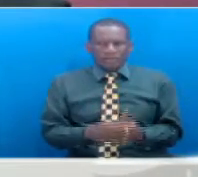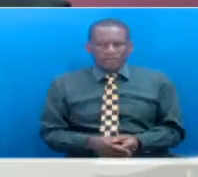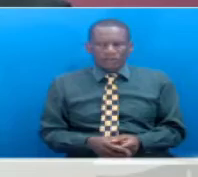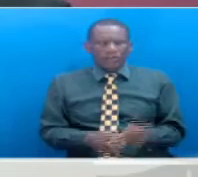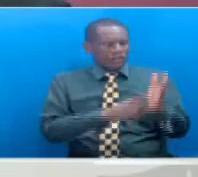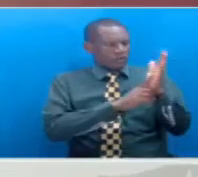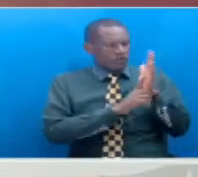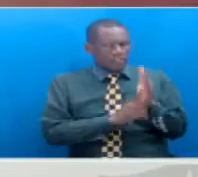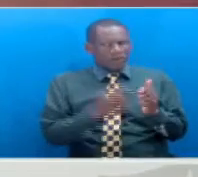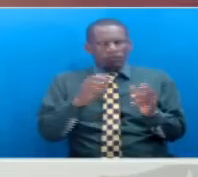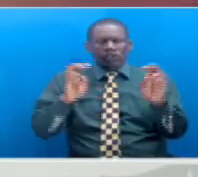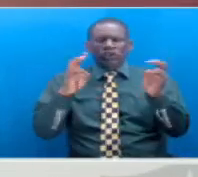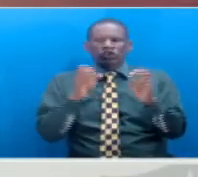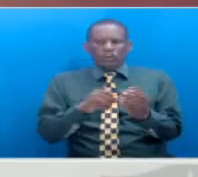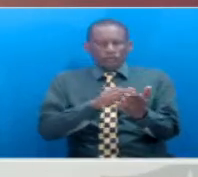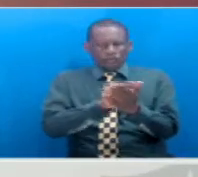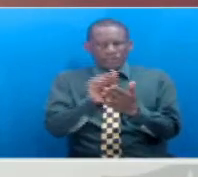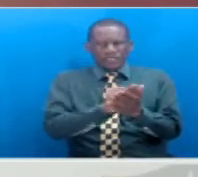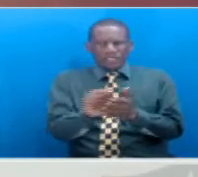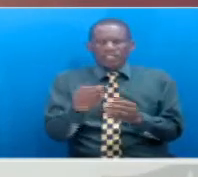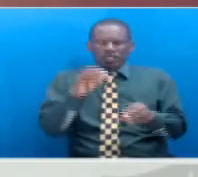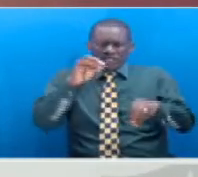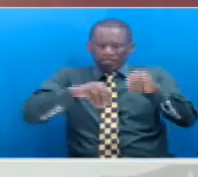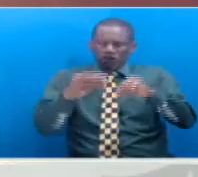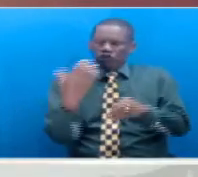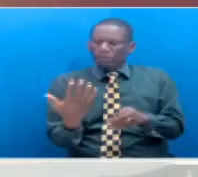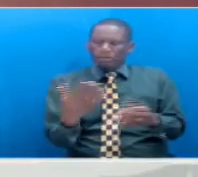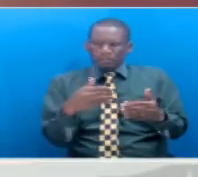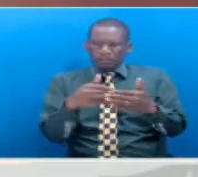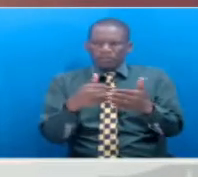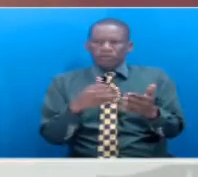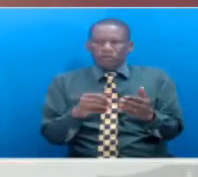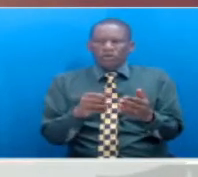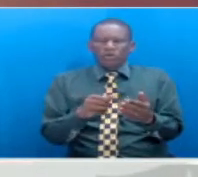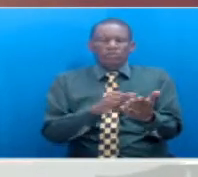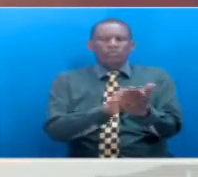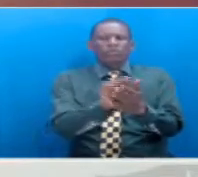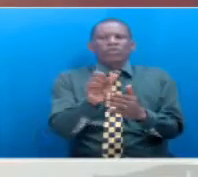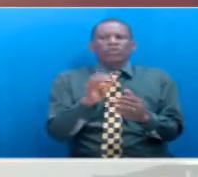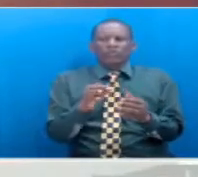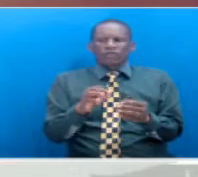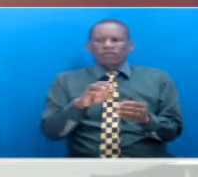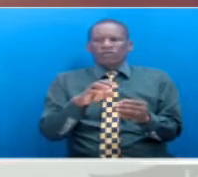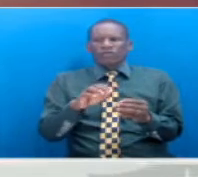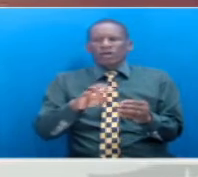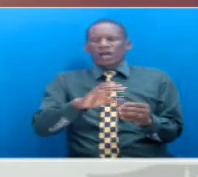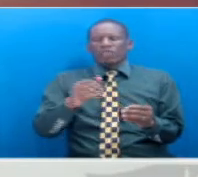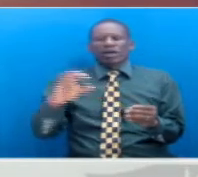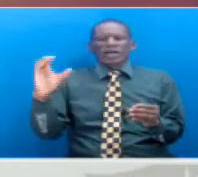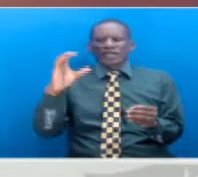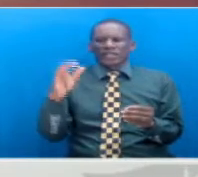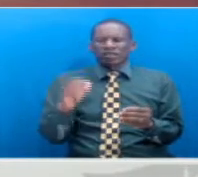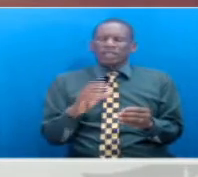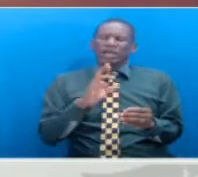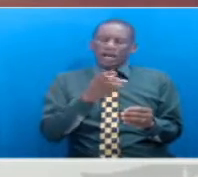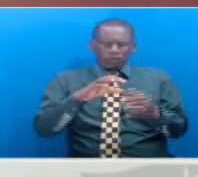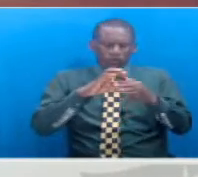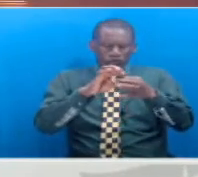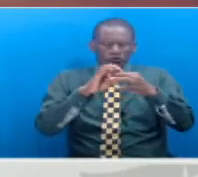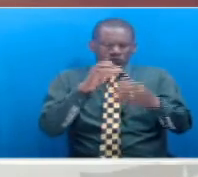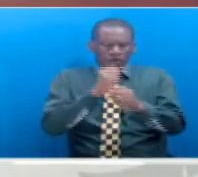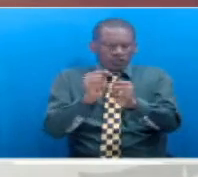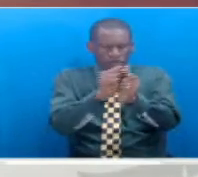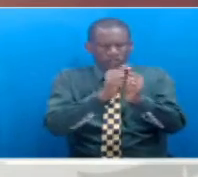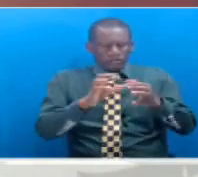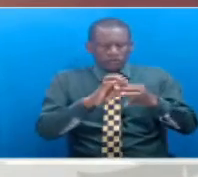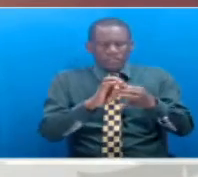For example, over the issue of printing the ballot papers before the publication of the list of candidates. Are you united? Will we